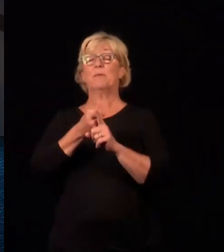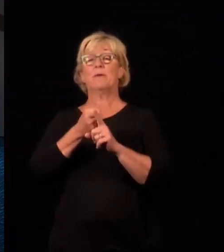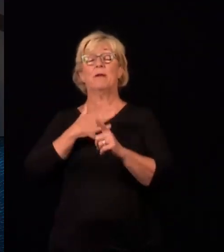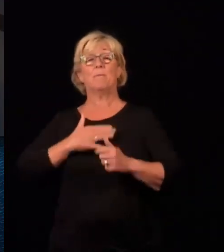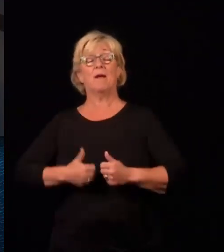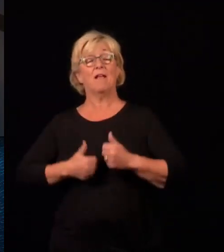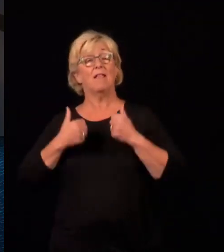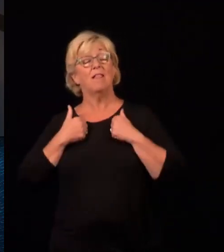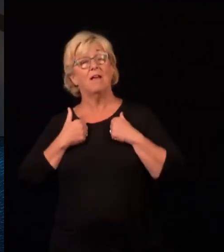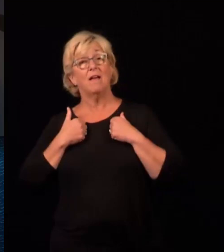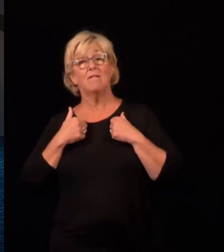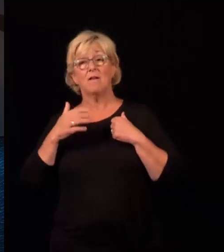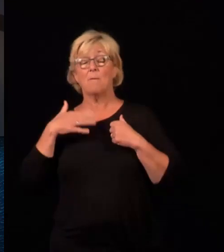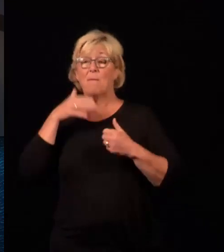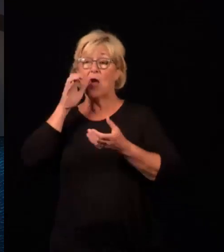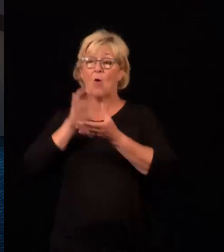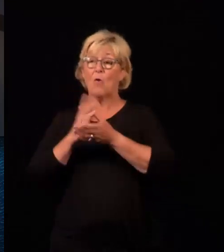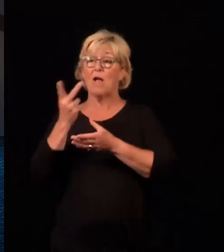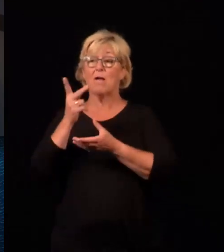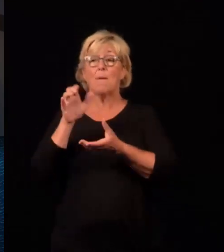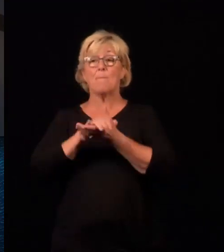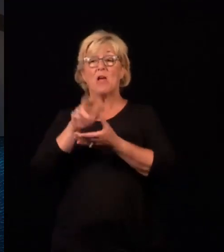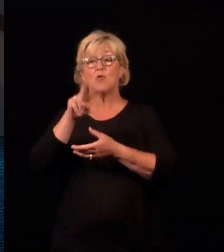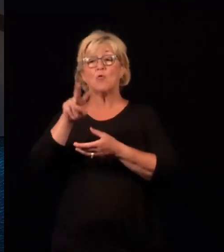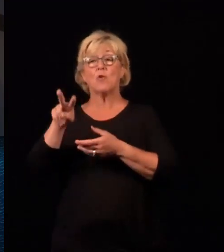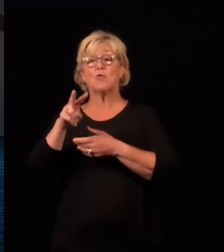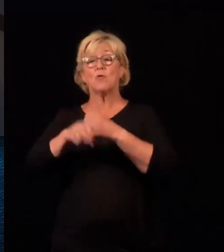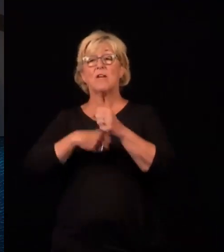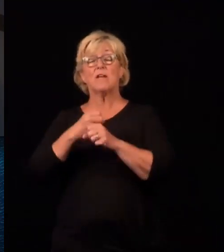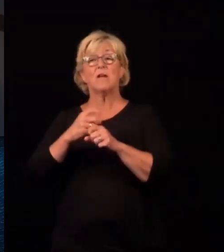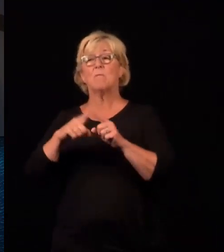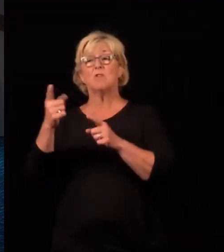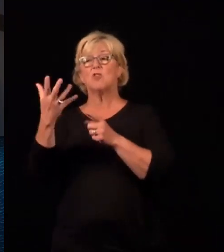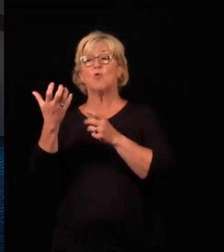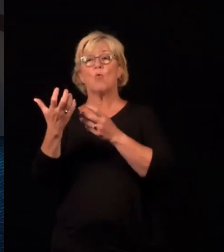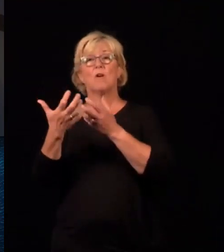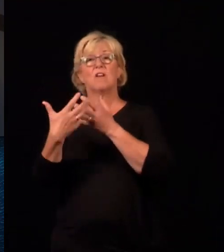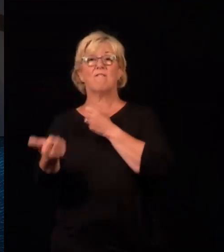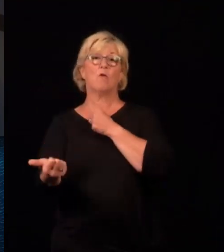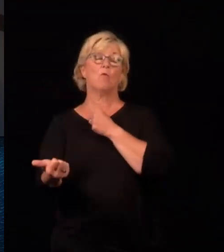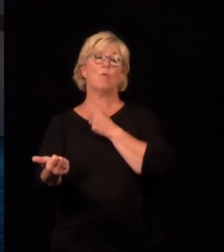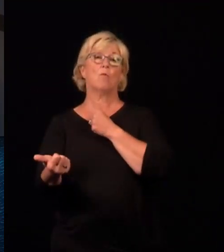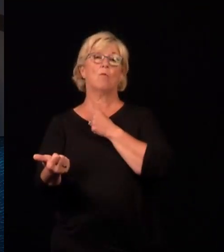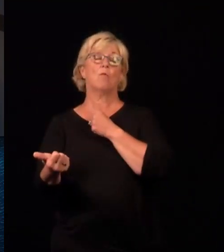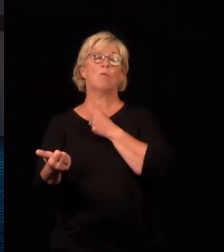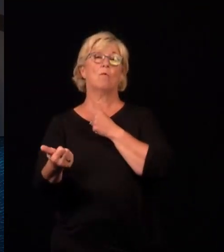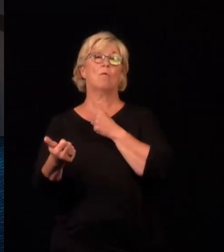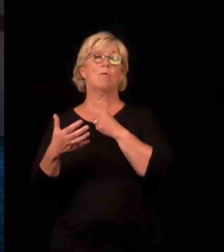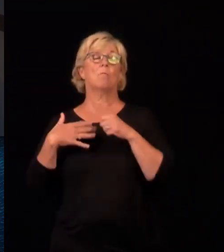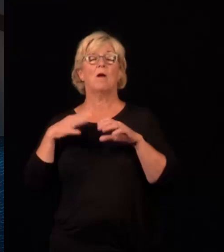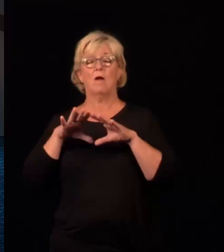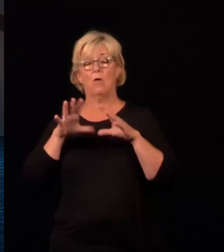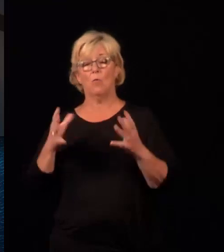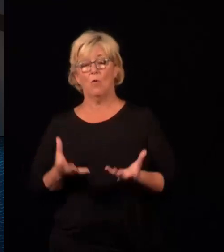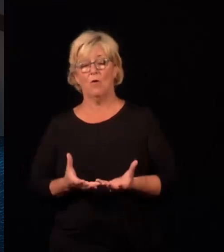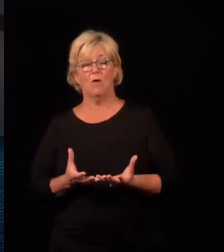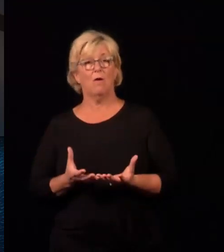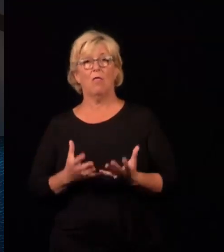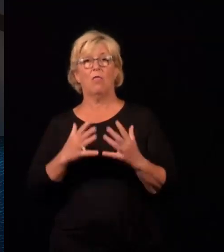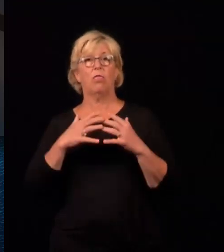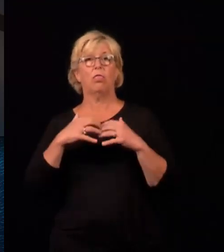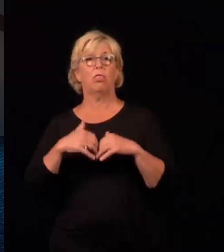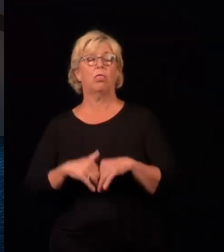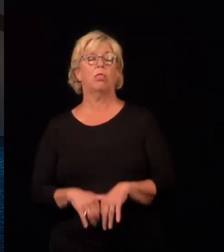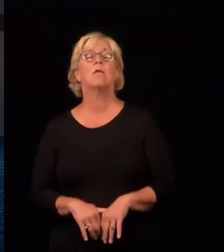when my wife of 22 years asked me for a divorce. My world, as I knew it, came